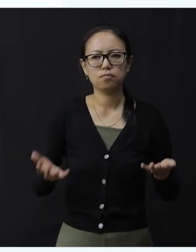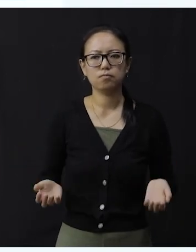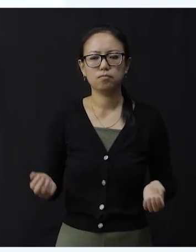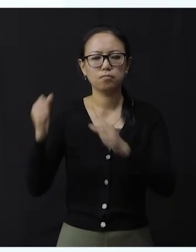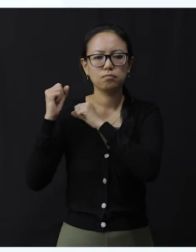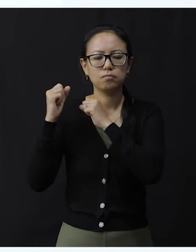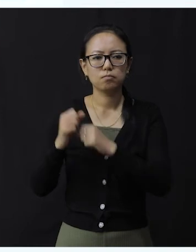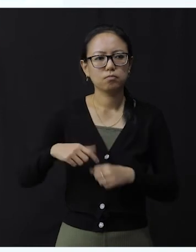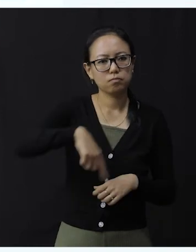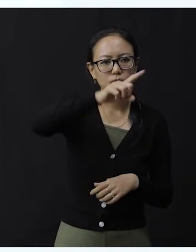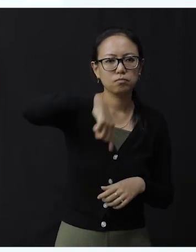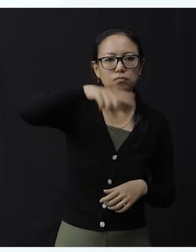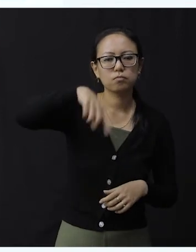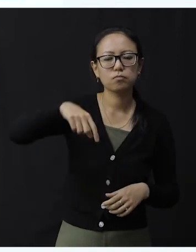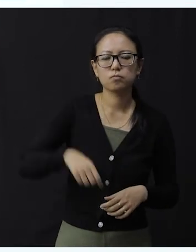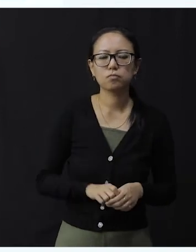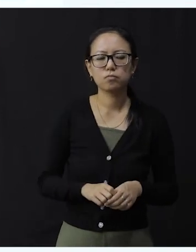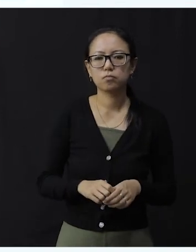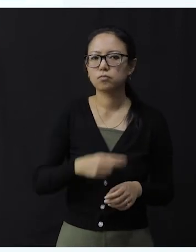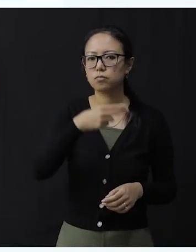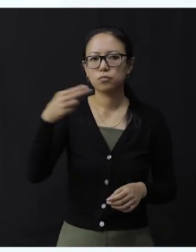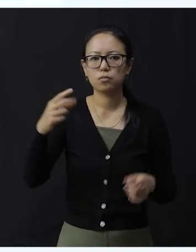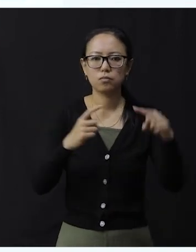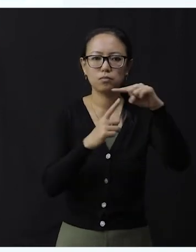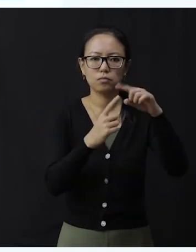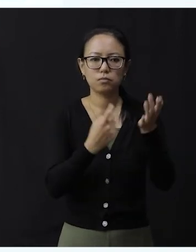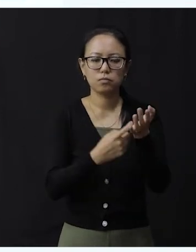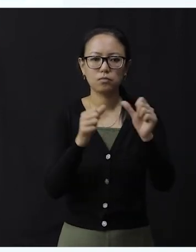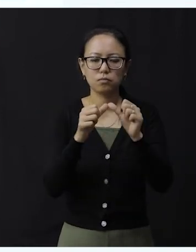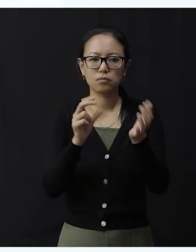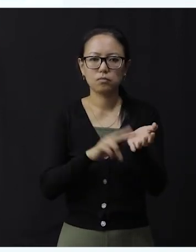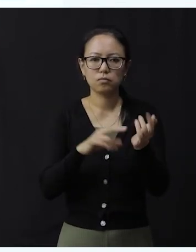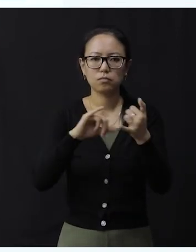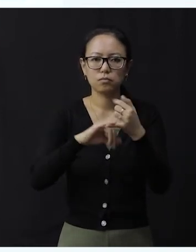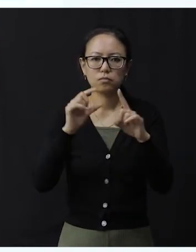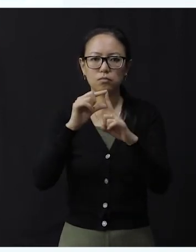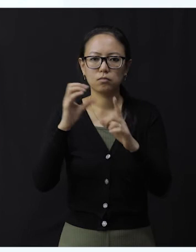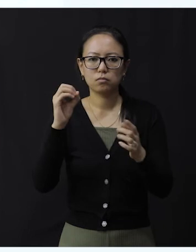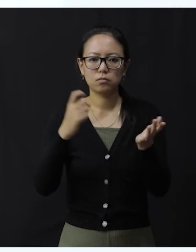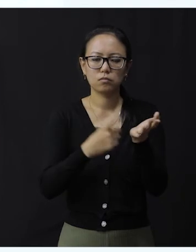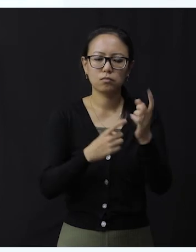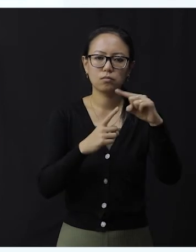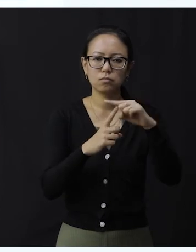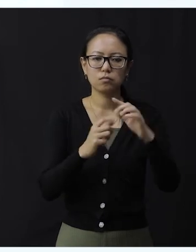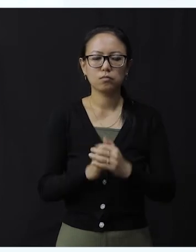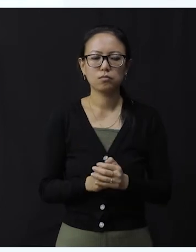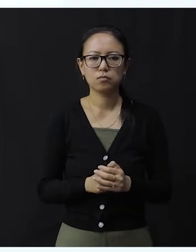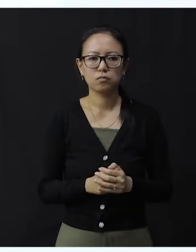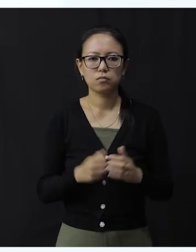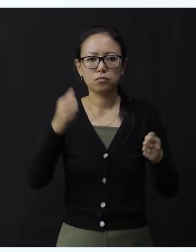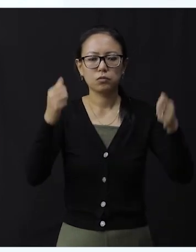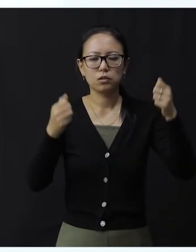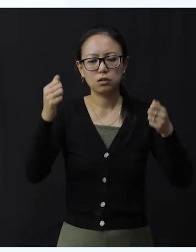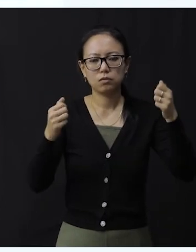is known as a transport. And the vehicles that help us to go to one place to another place,